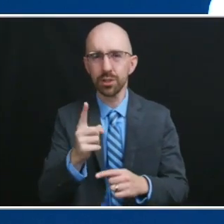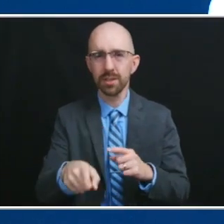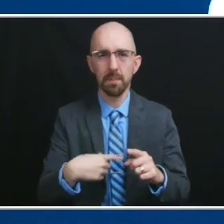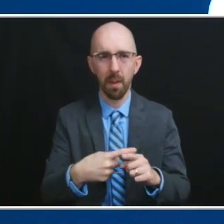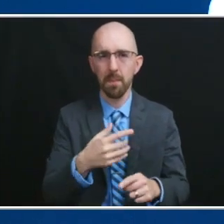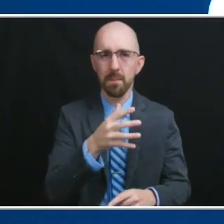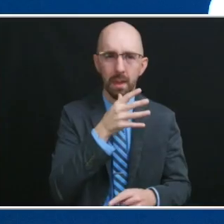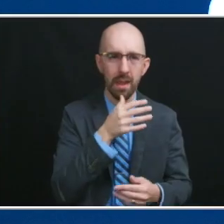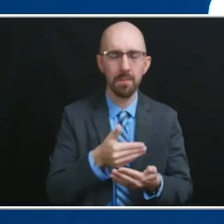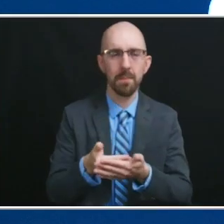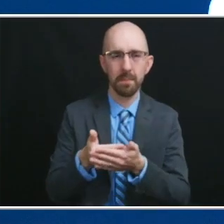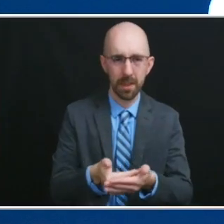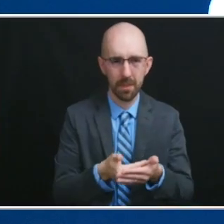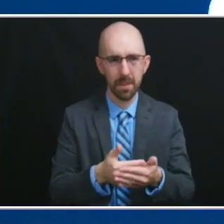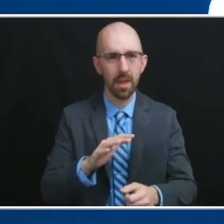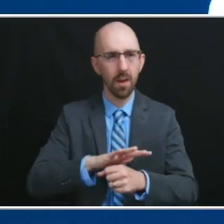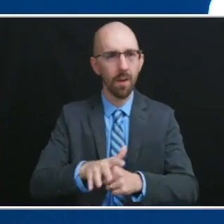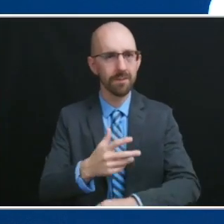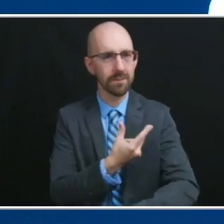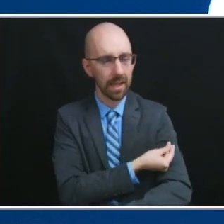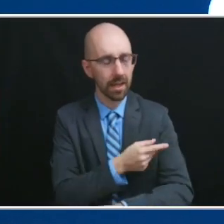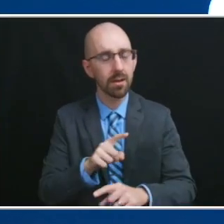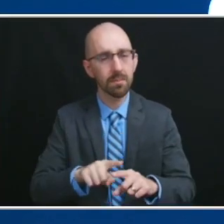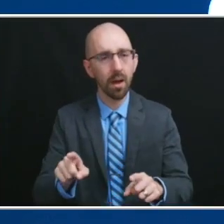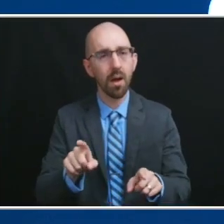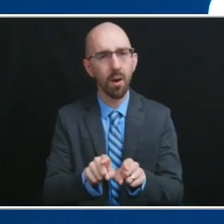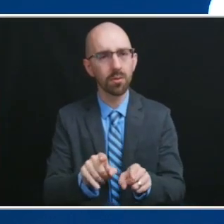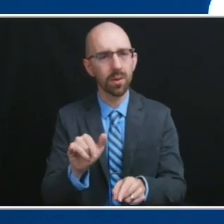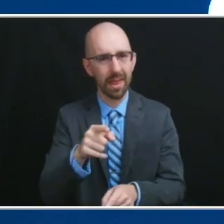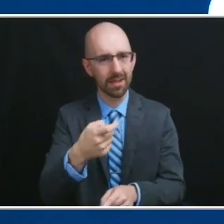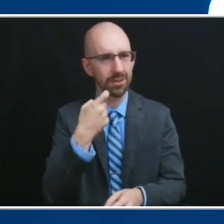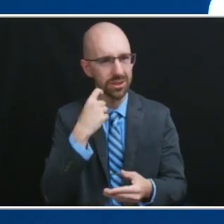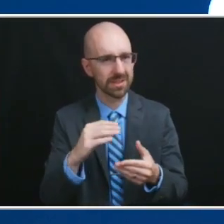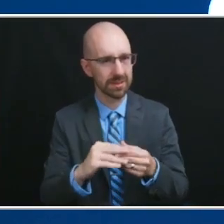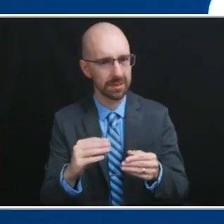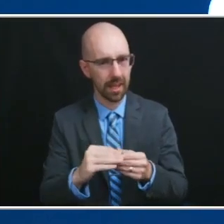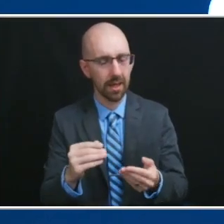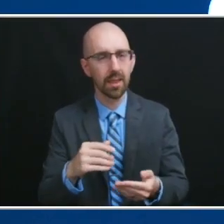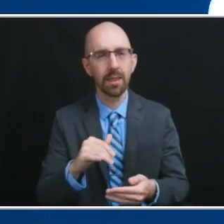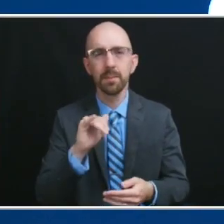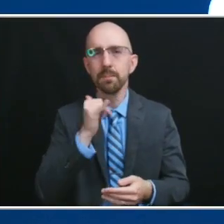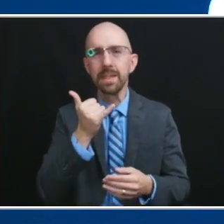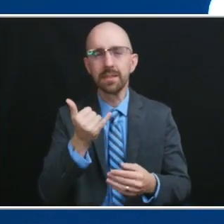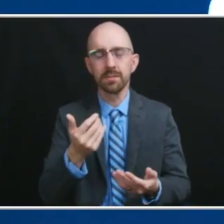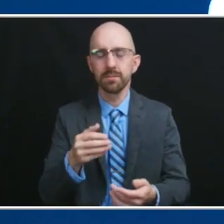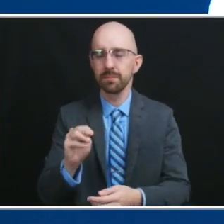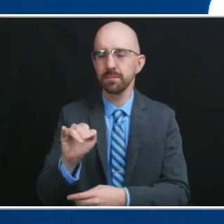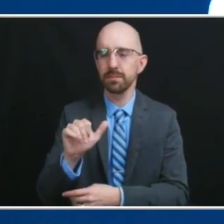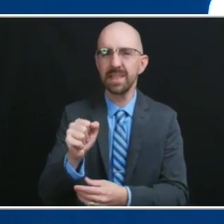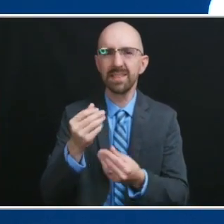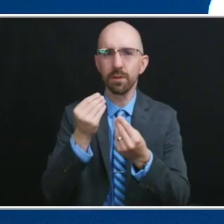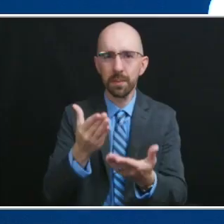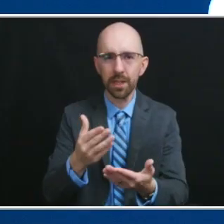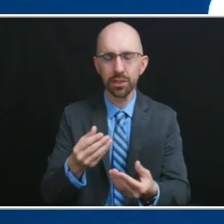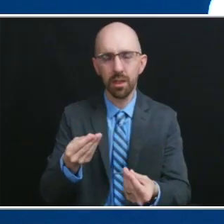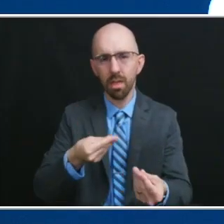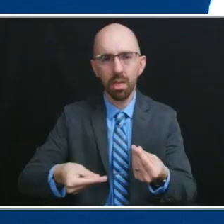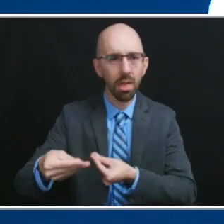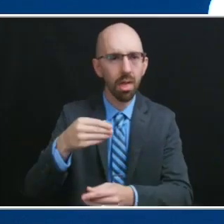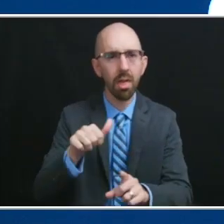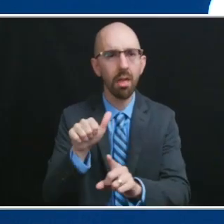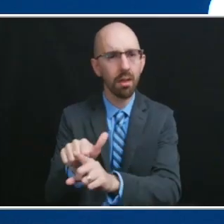and COVID vaccination, but unfortunately, just as you said, it is about misinformation and how we have to tackle misinformation and